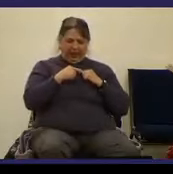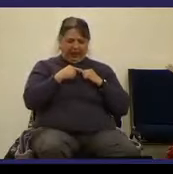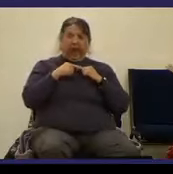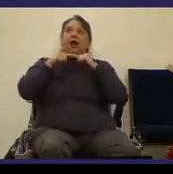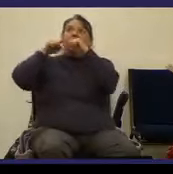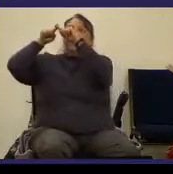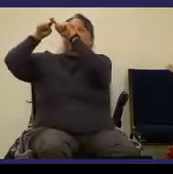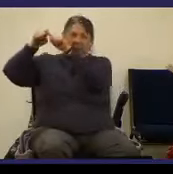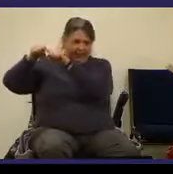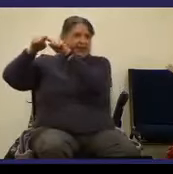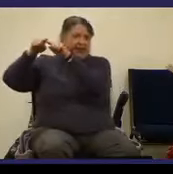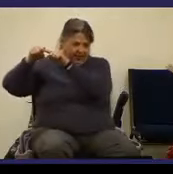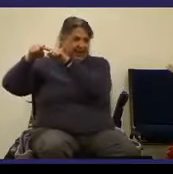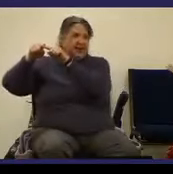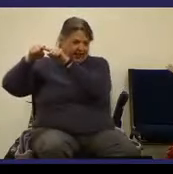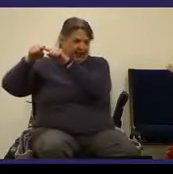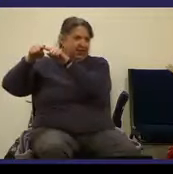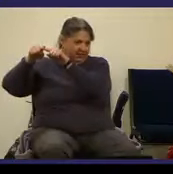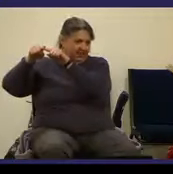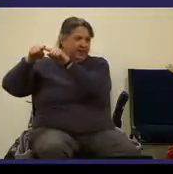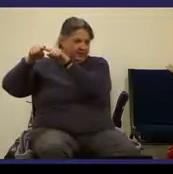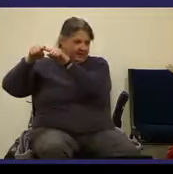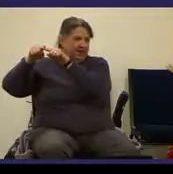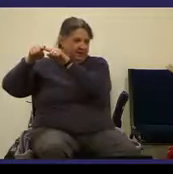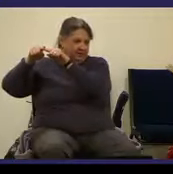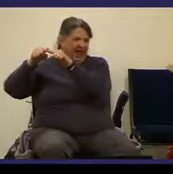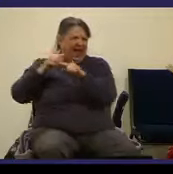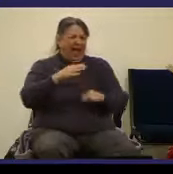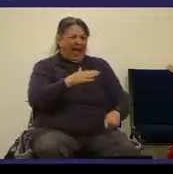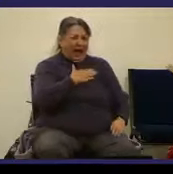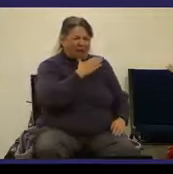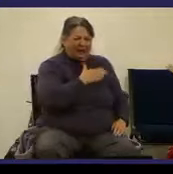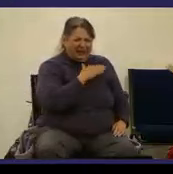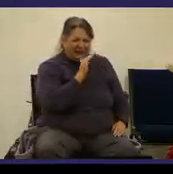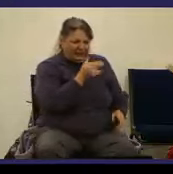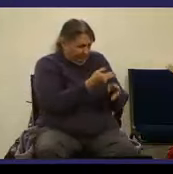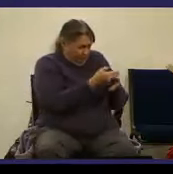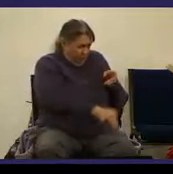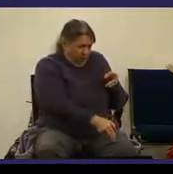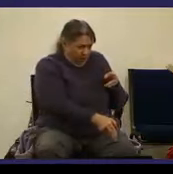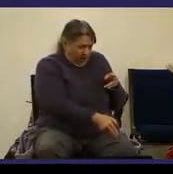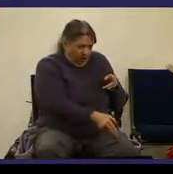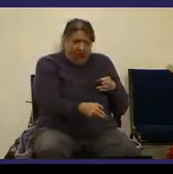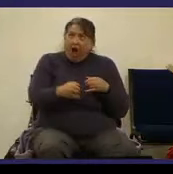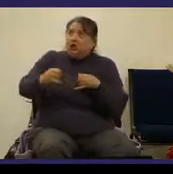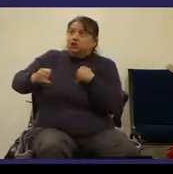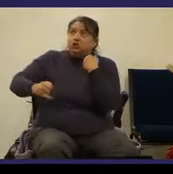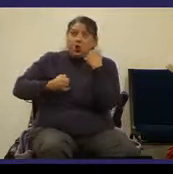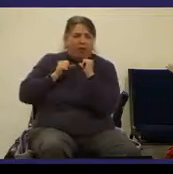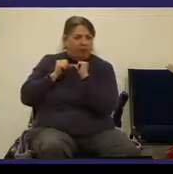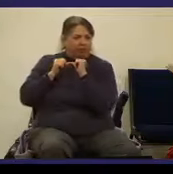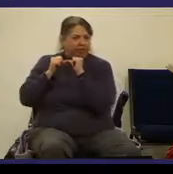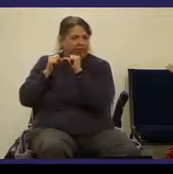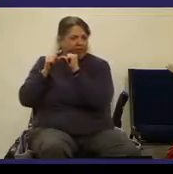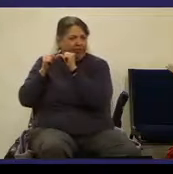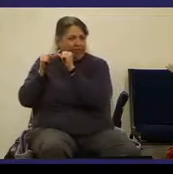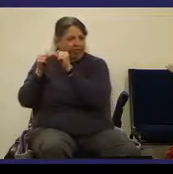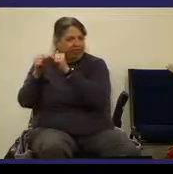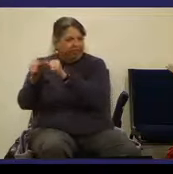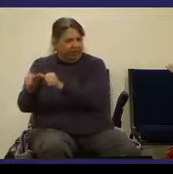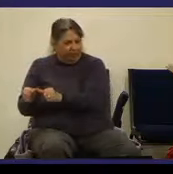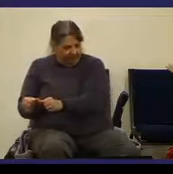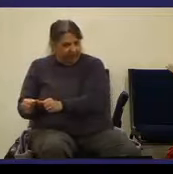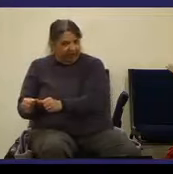finite perceptions. Happiness is often temporary. Joy is more of a process. Get